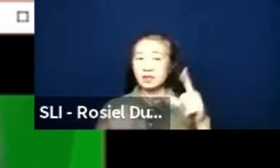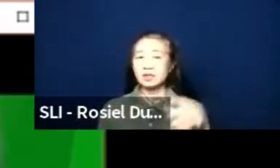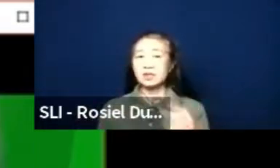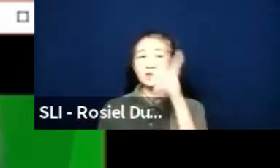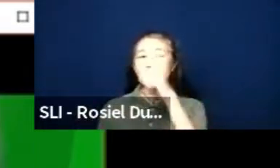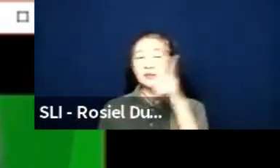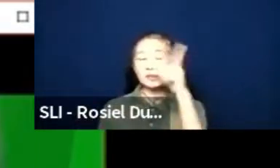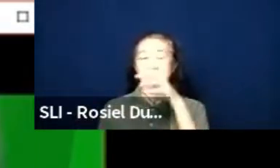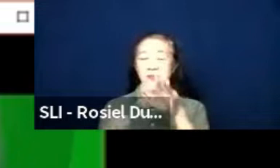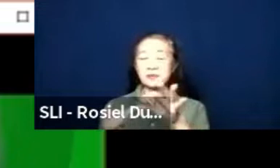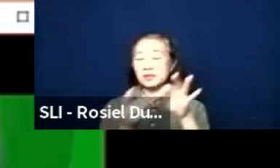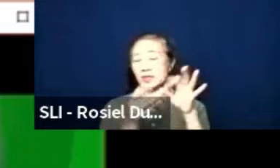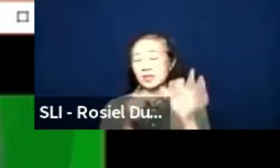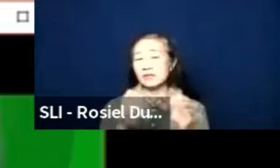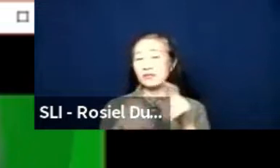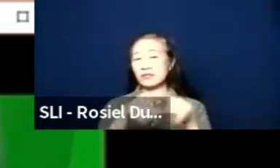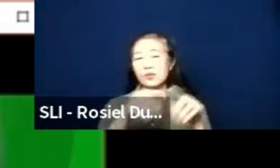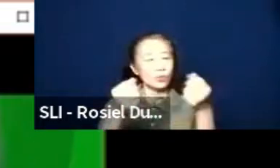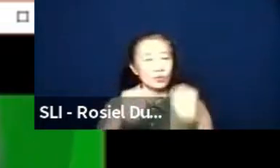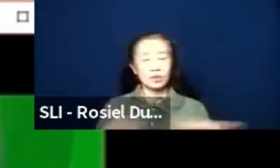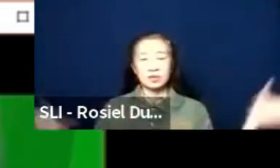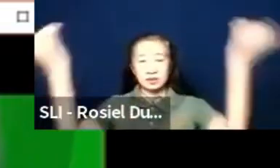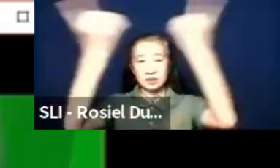when electricity is out and it's dark.